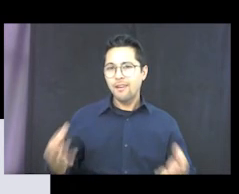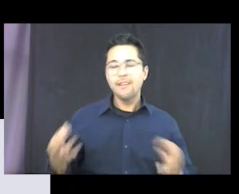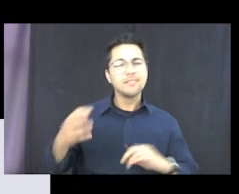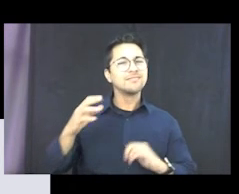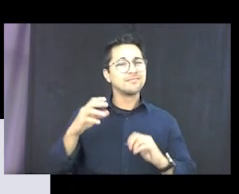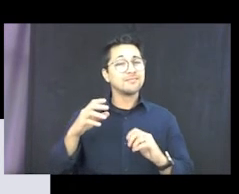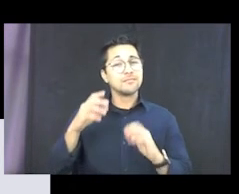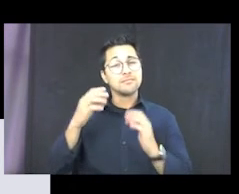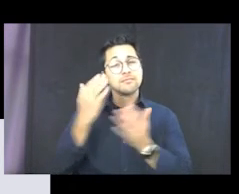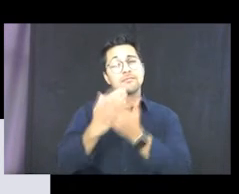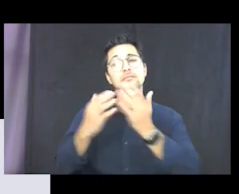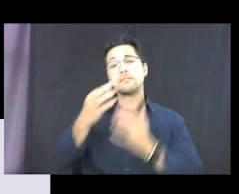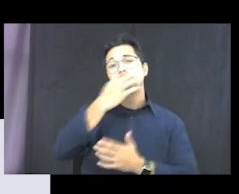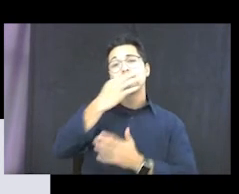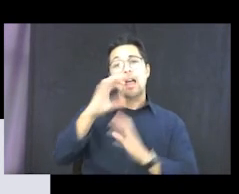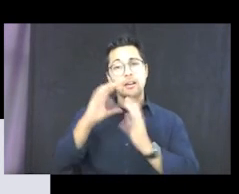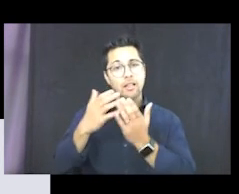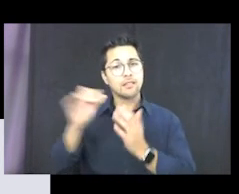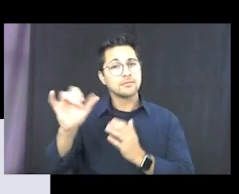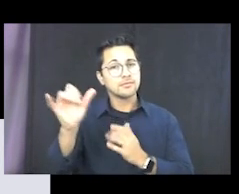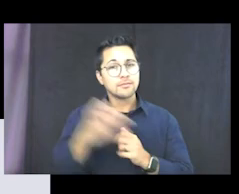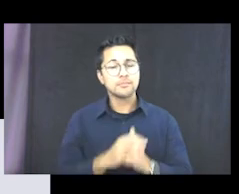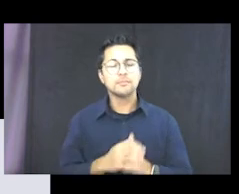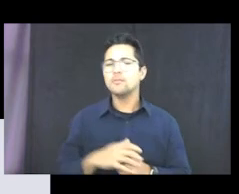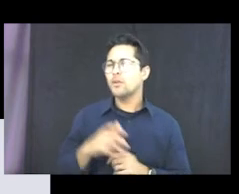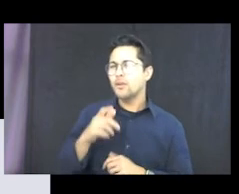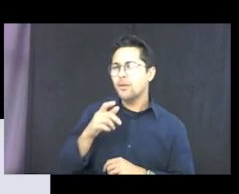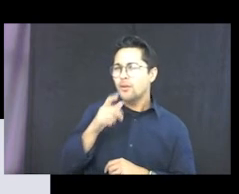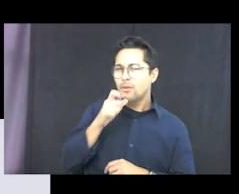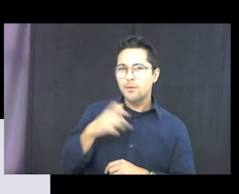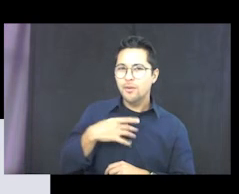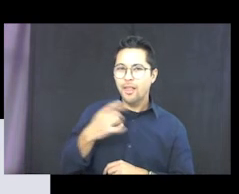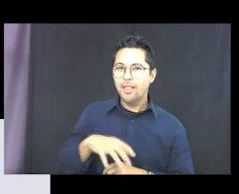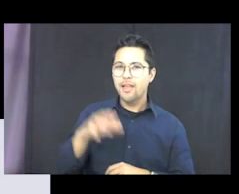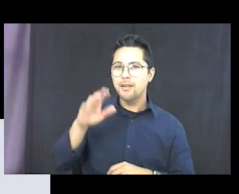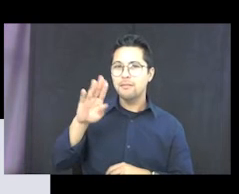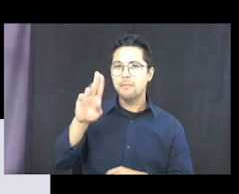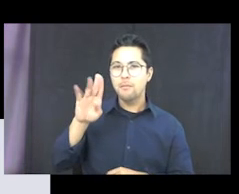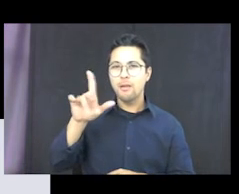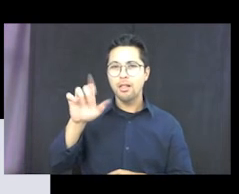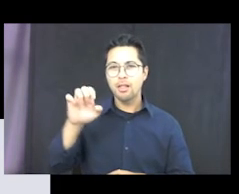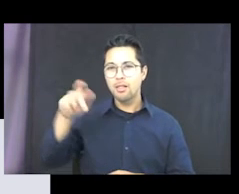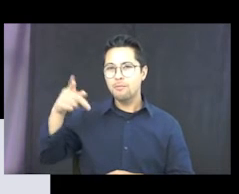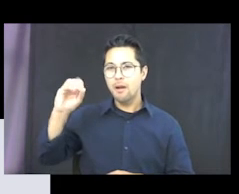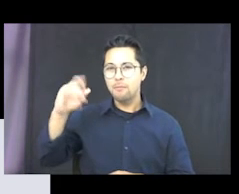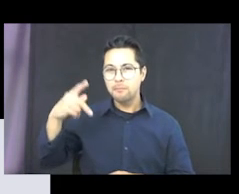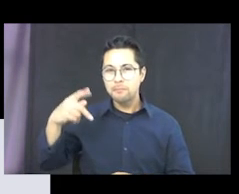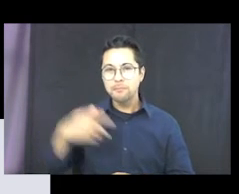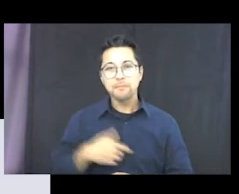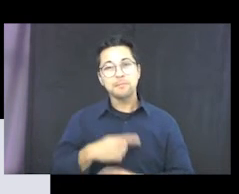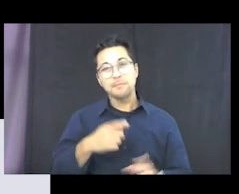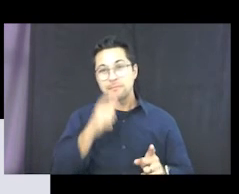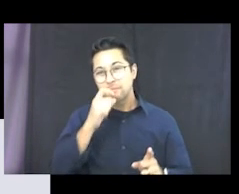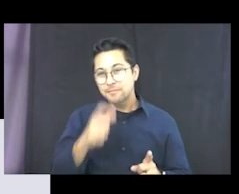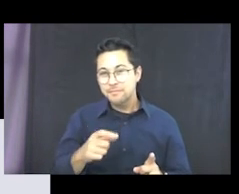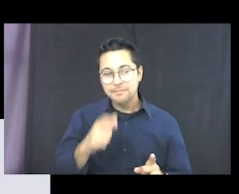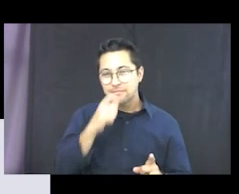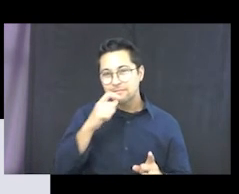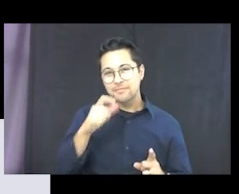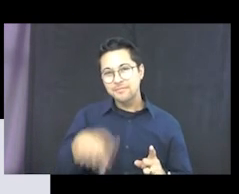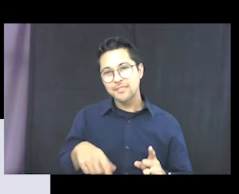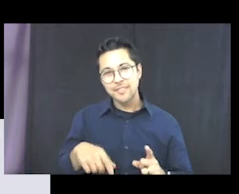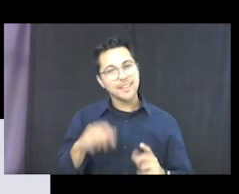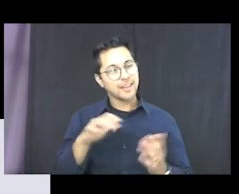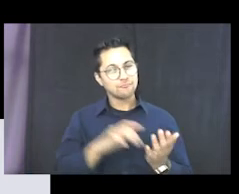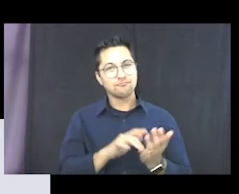master classes. And who doesn't like bubble popping, right? Here we don't have to, we can do